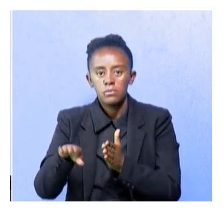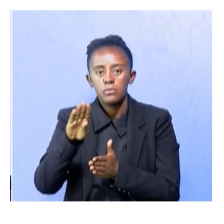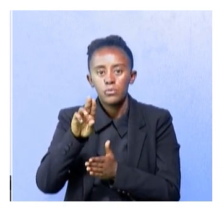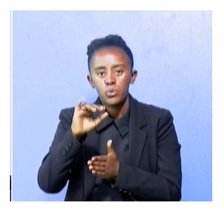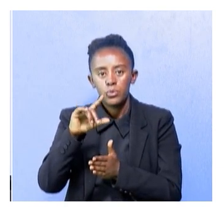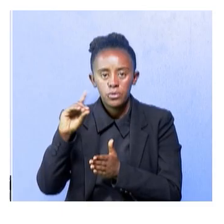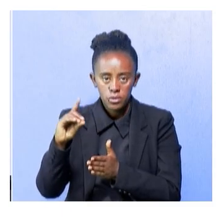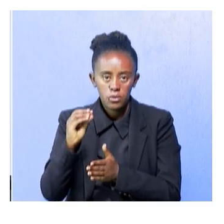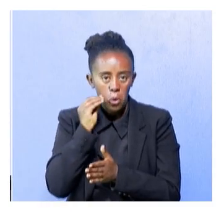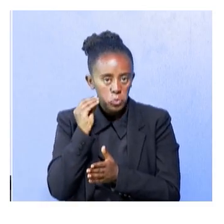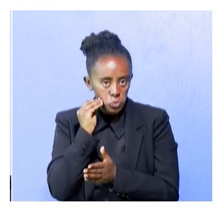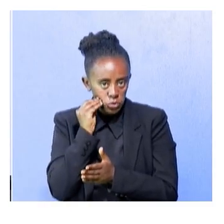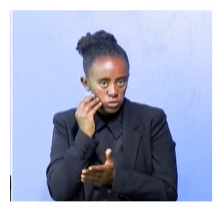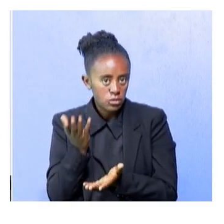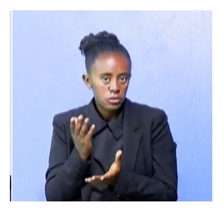houses